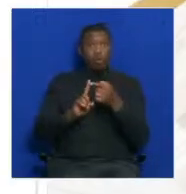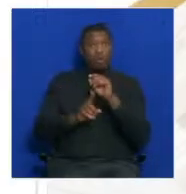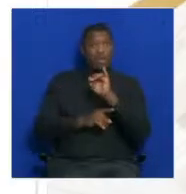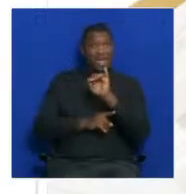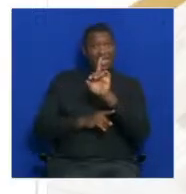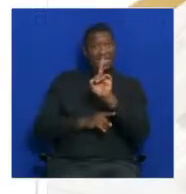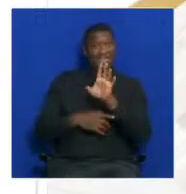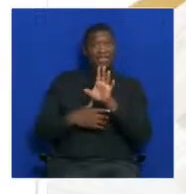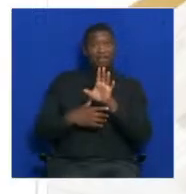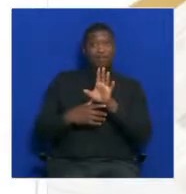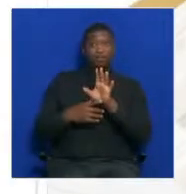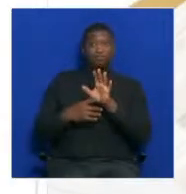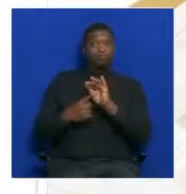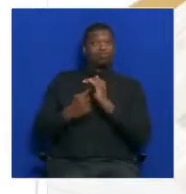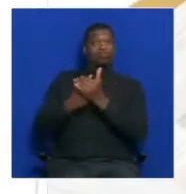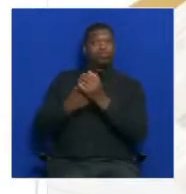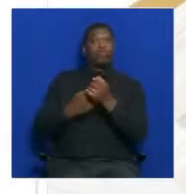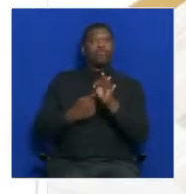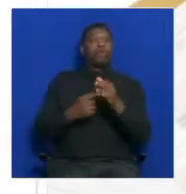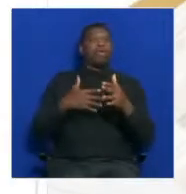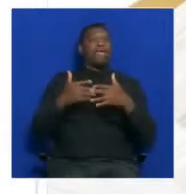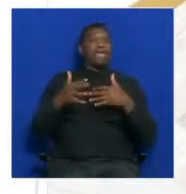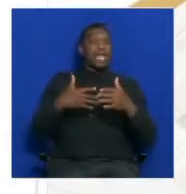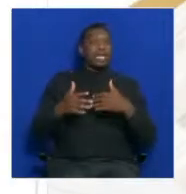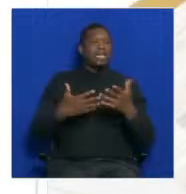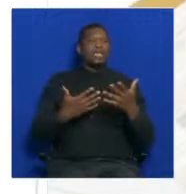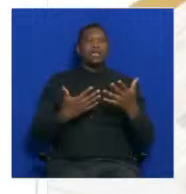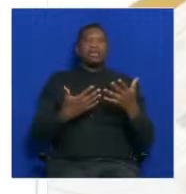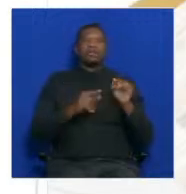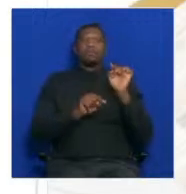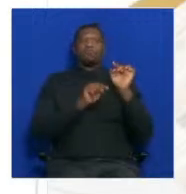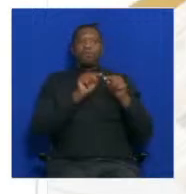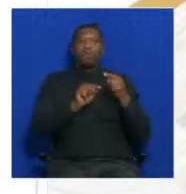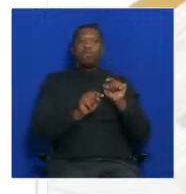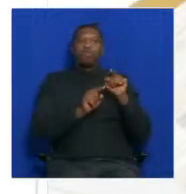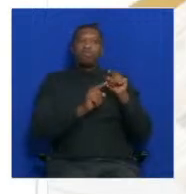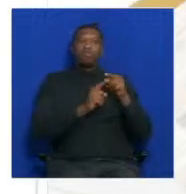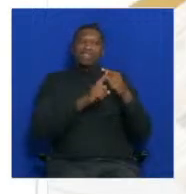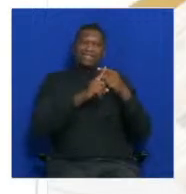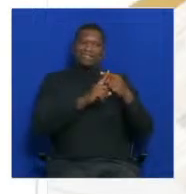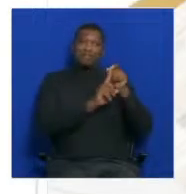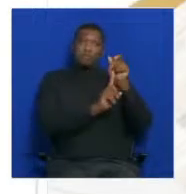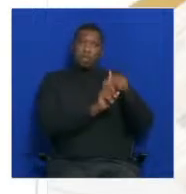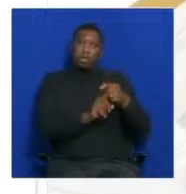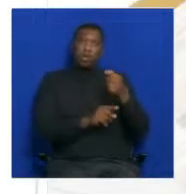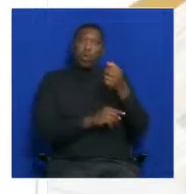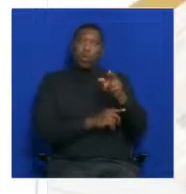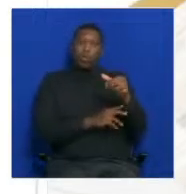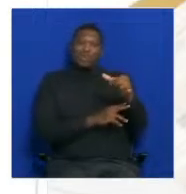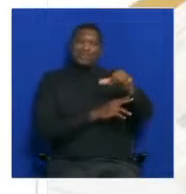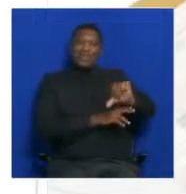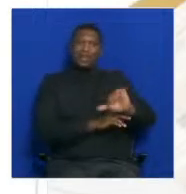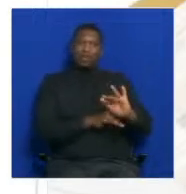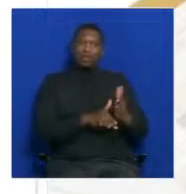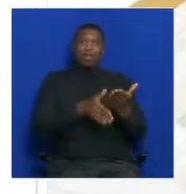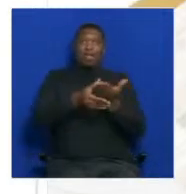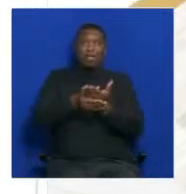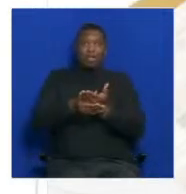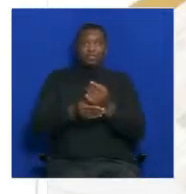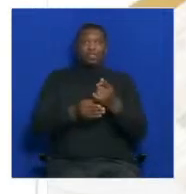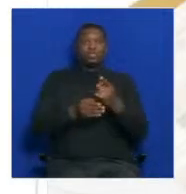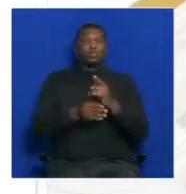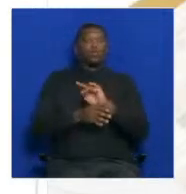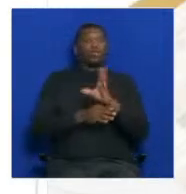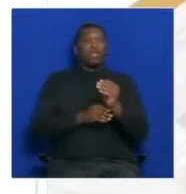IDEC is targeting particular persons or picking or declining cases without proper basis. If a matter